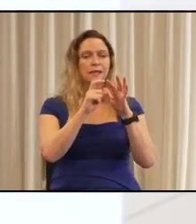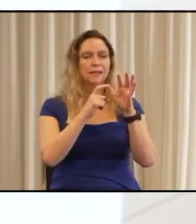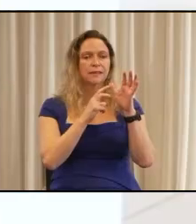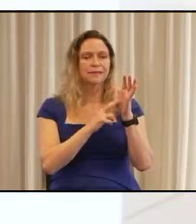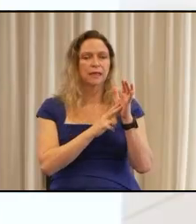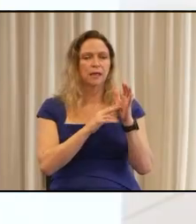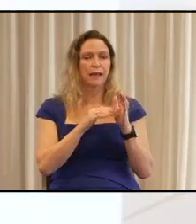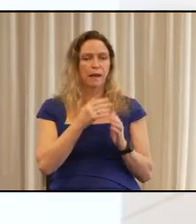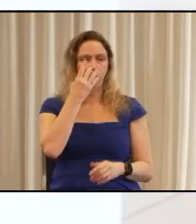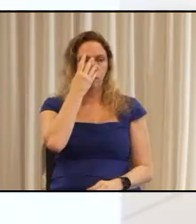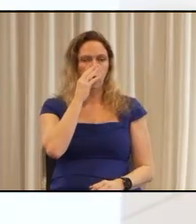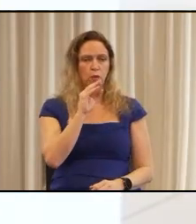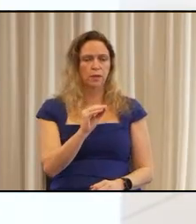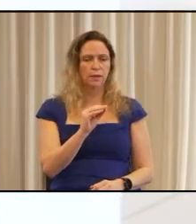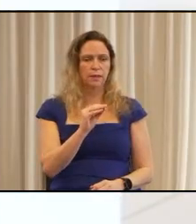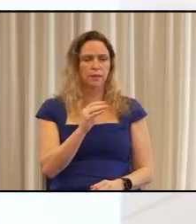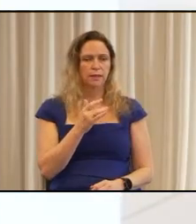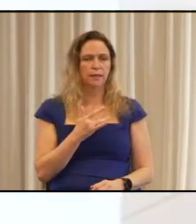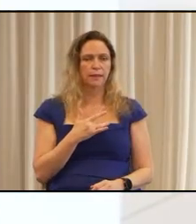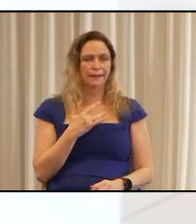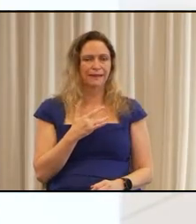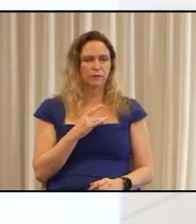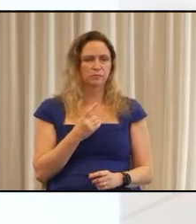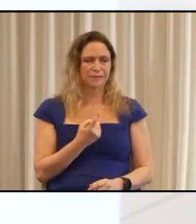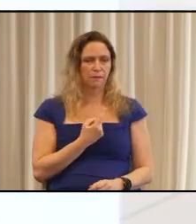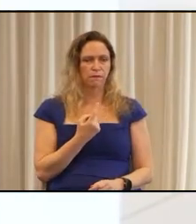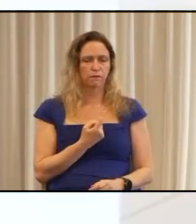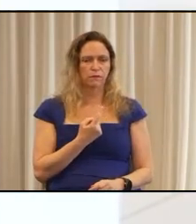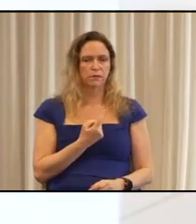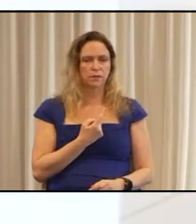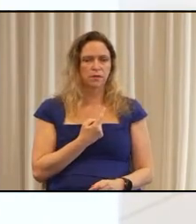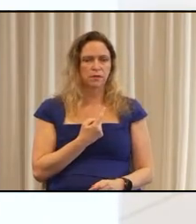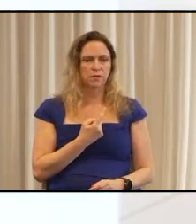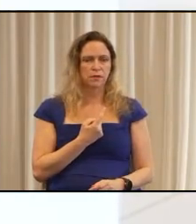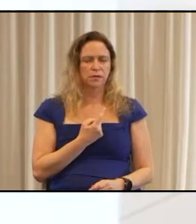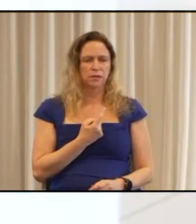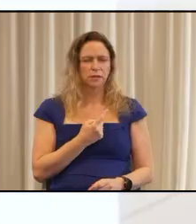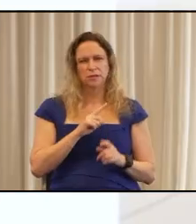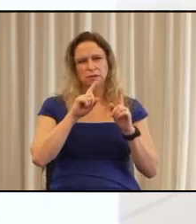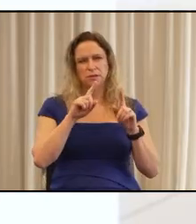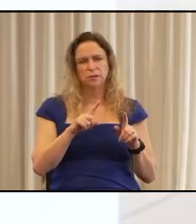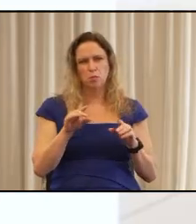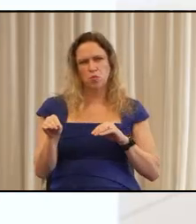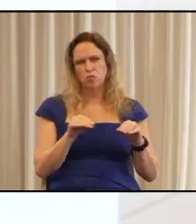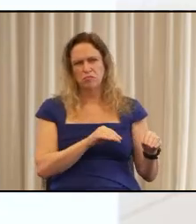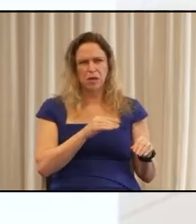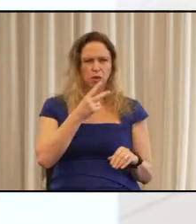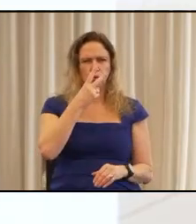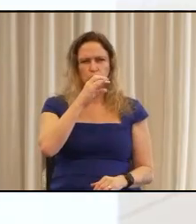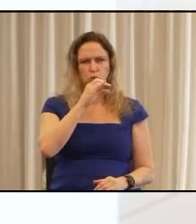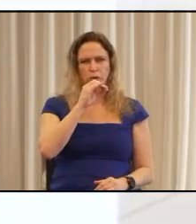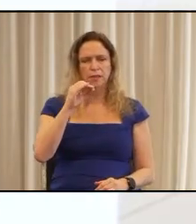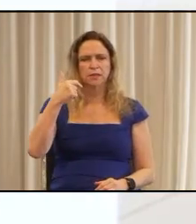40. He lives in his own house. He has lived in his own house since 2007,